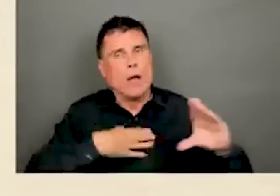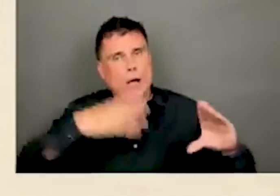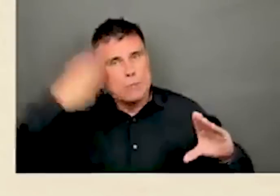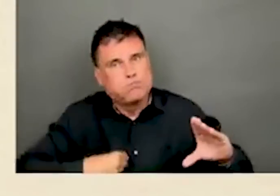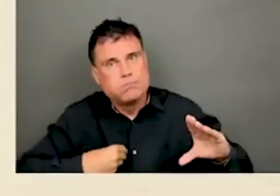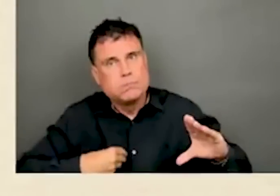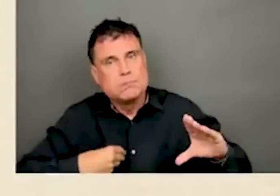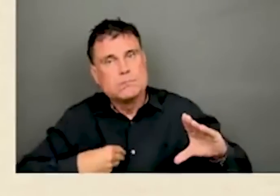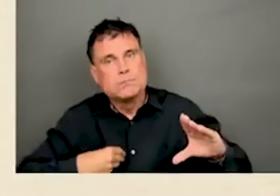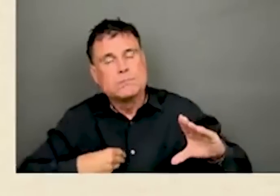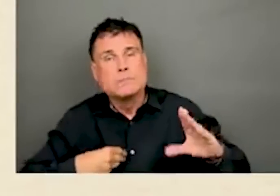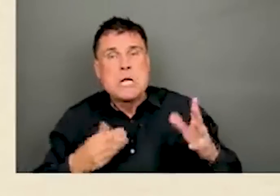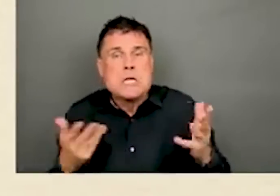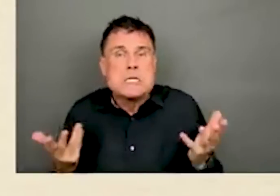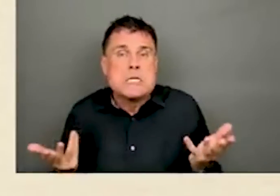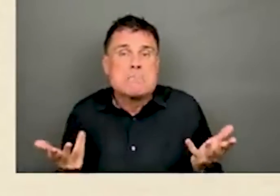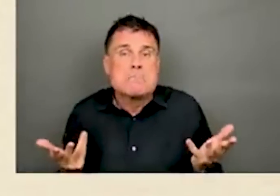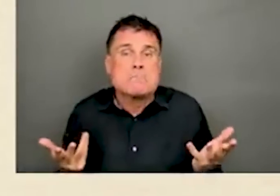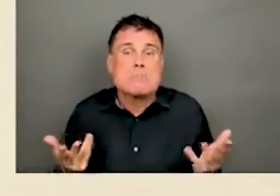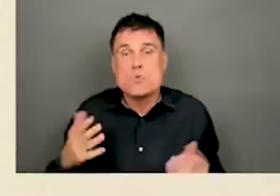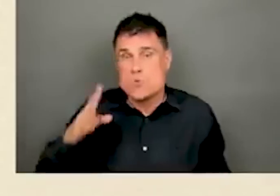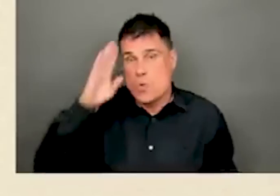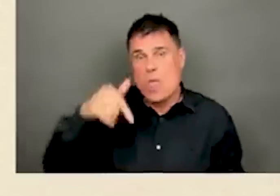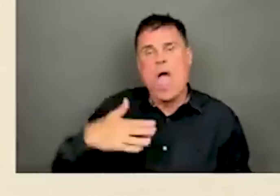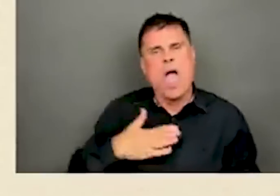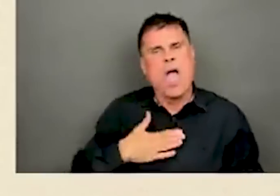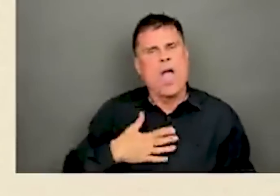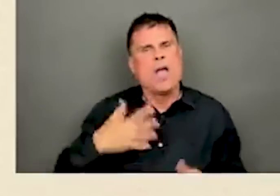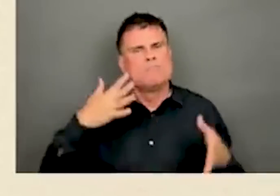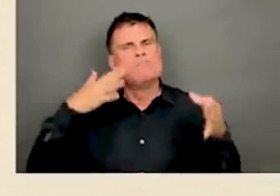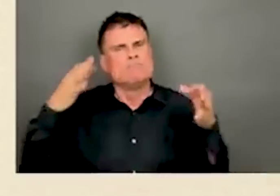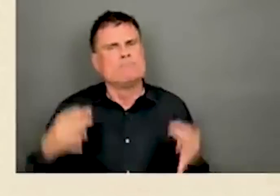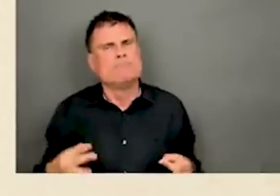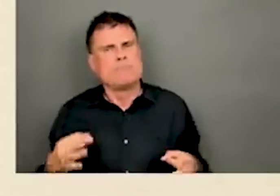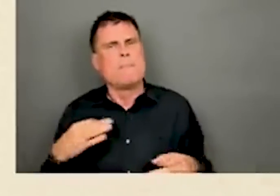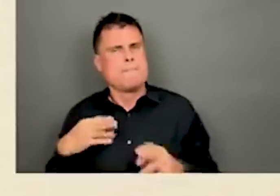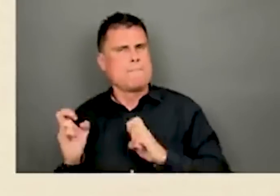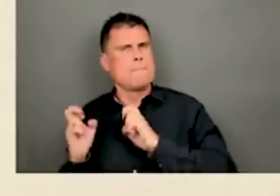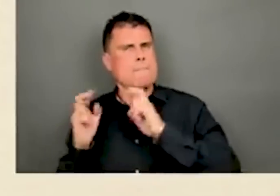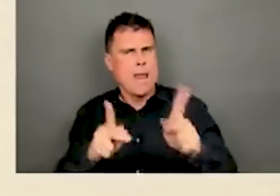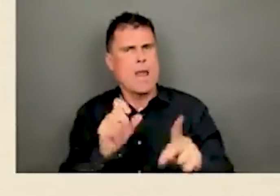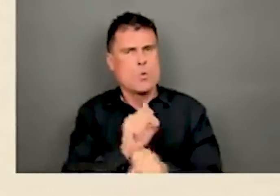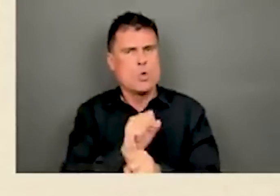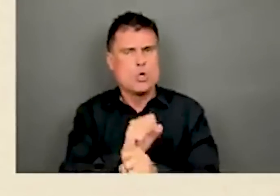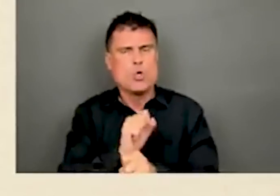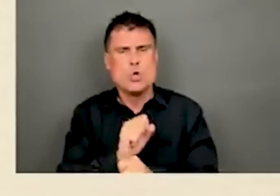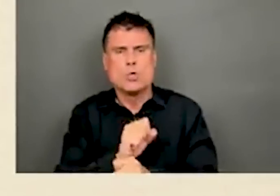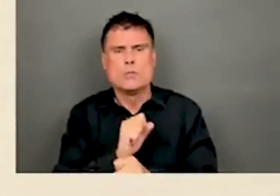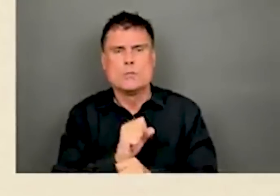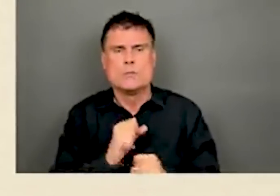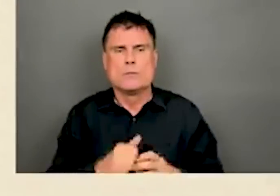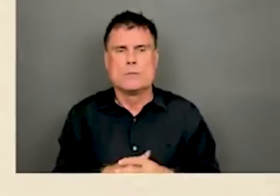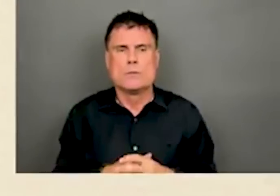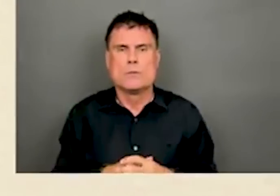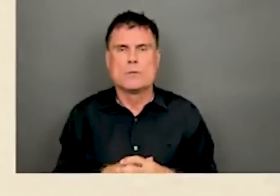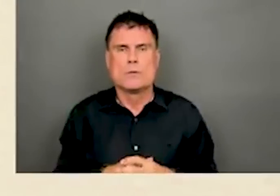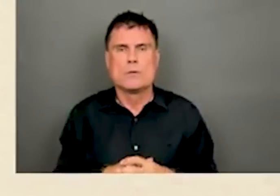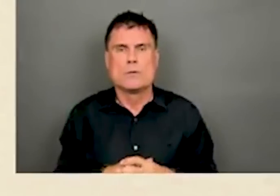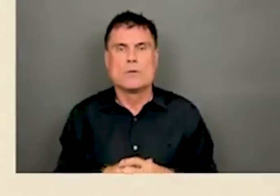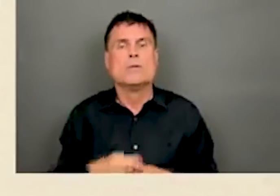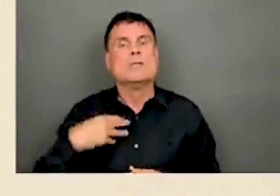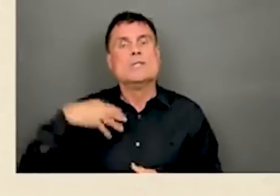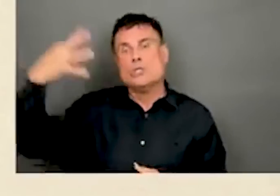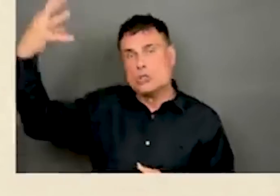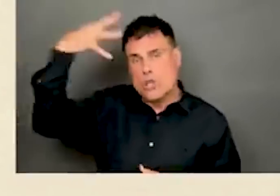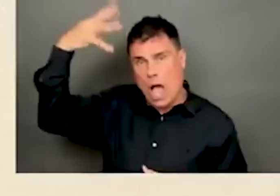time. After we came back from our couple of days away, I came out of the shower and I was going